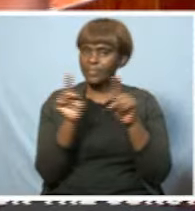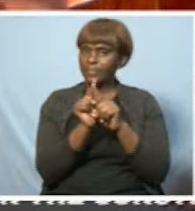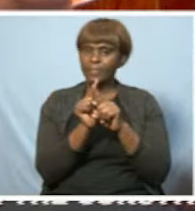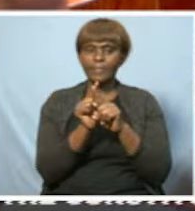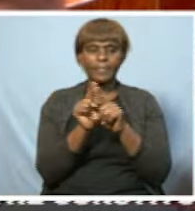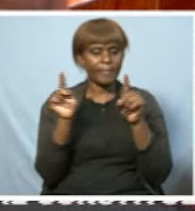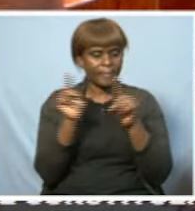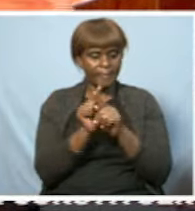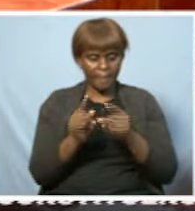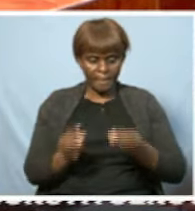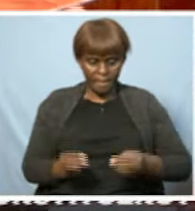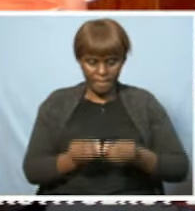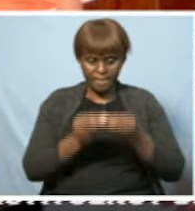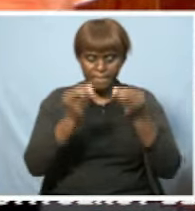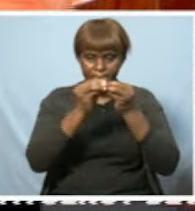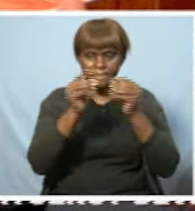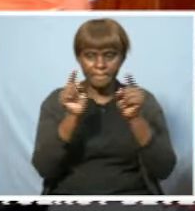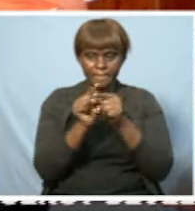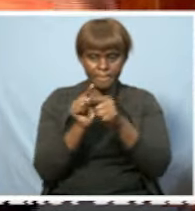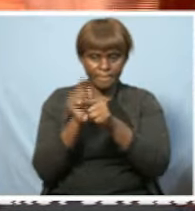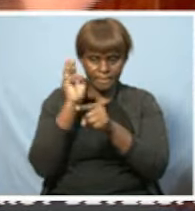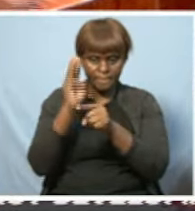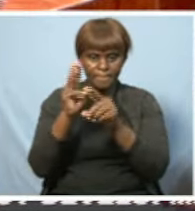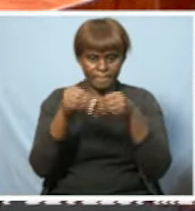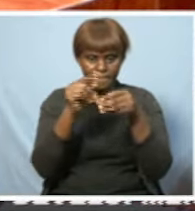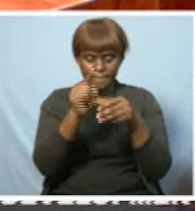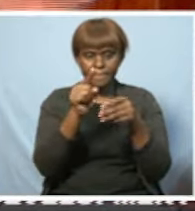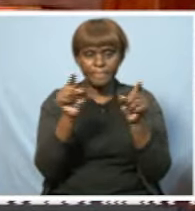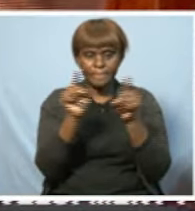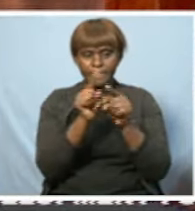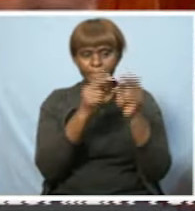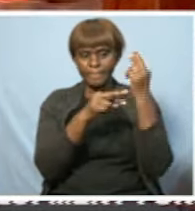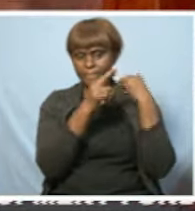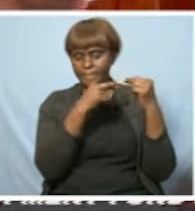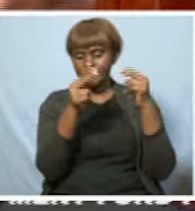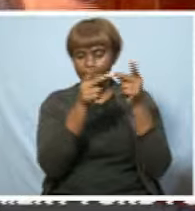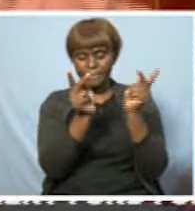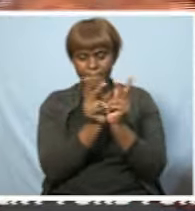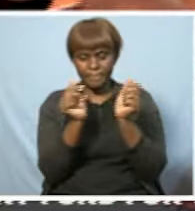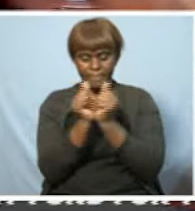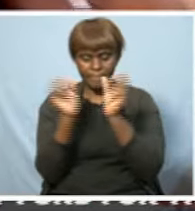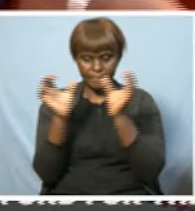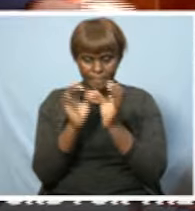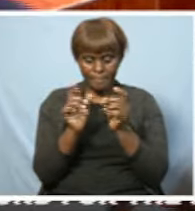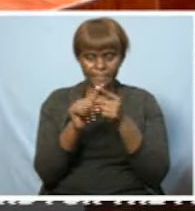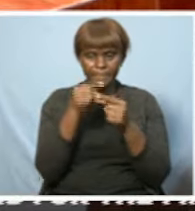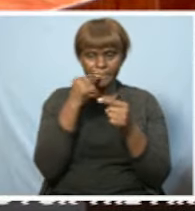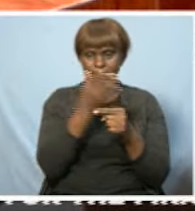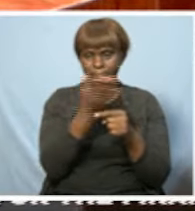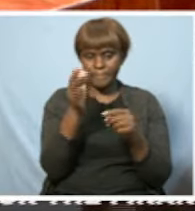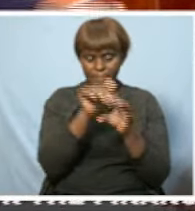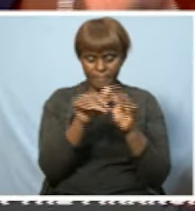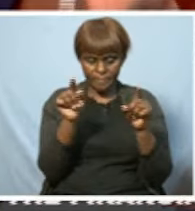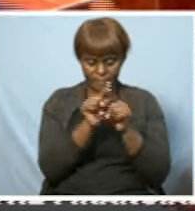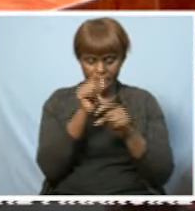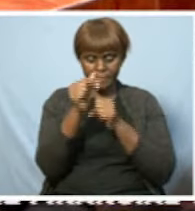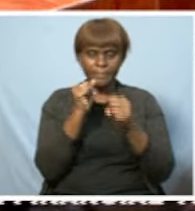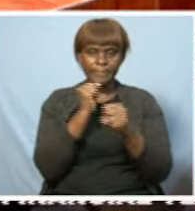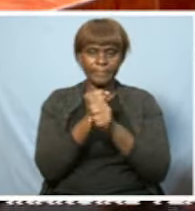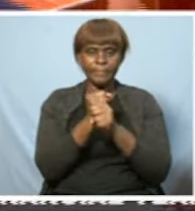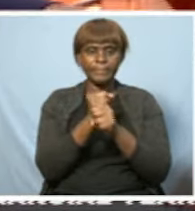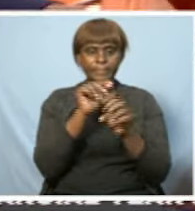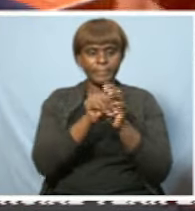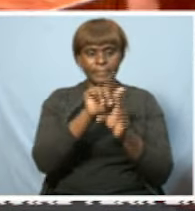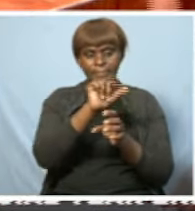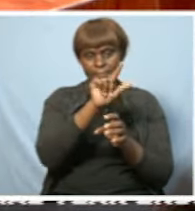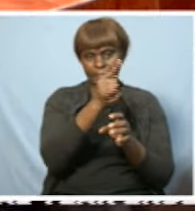total them, and that will give you and review a position of the council to say, in this particular year, in